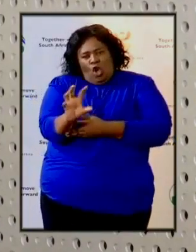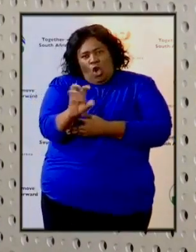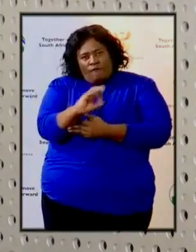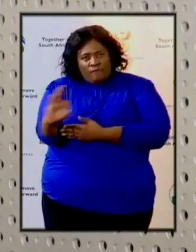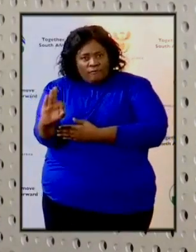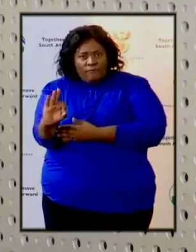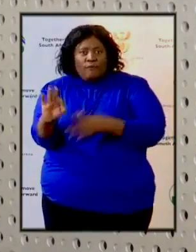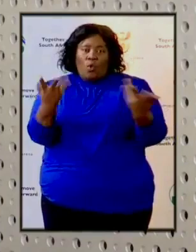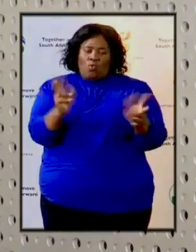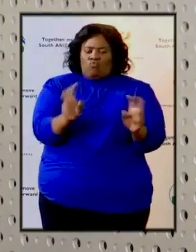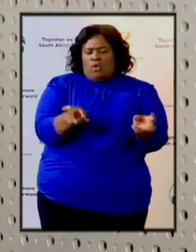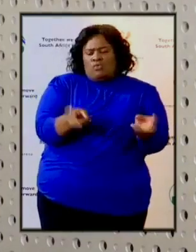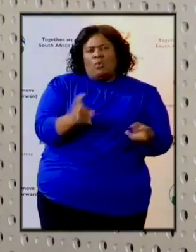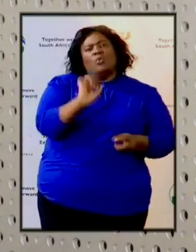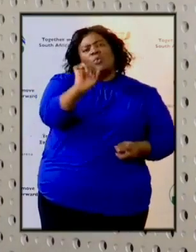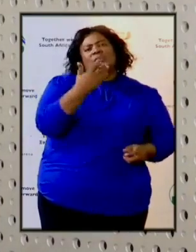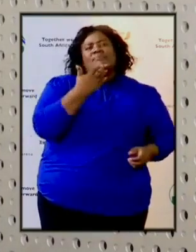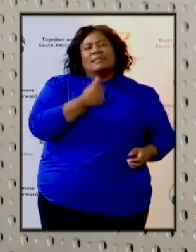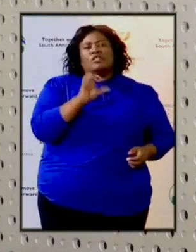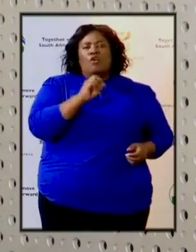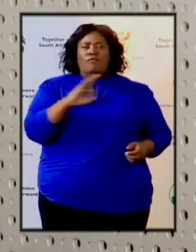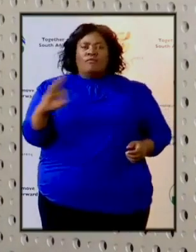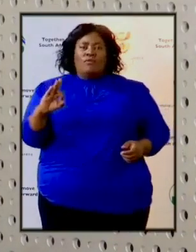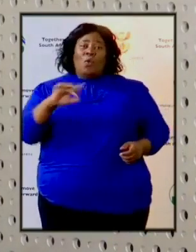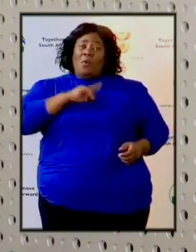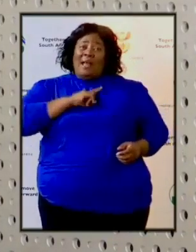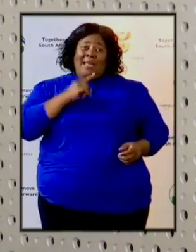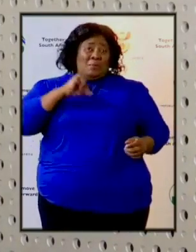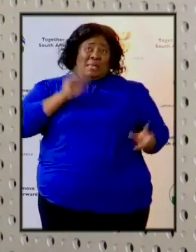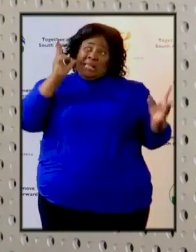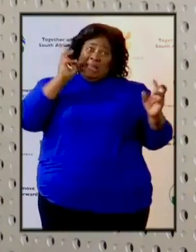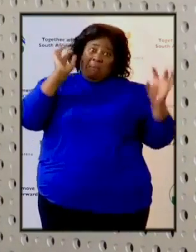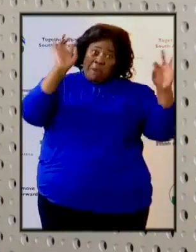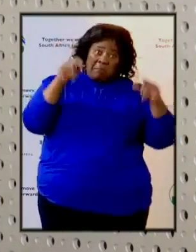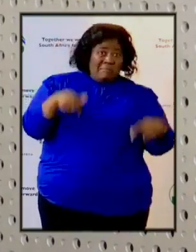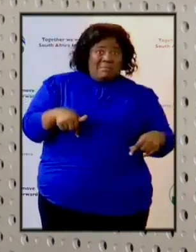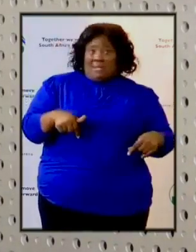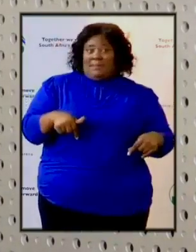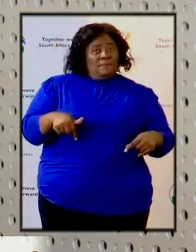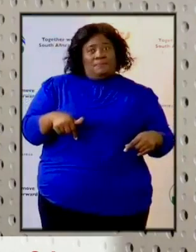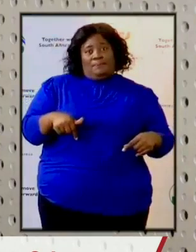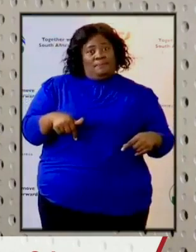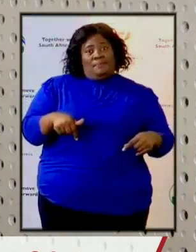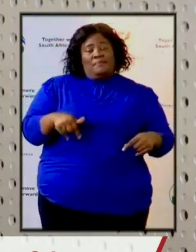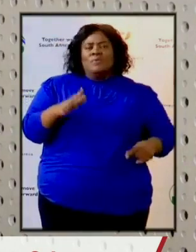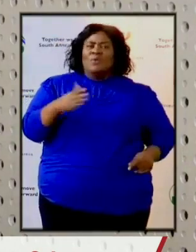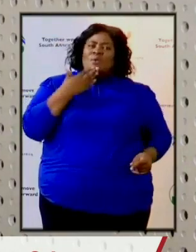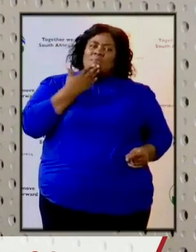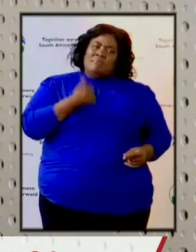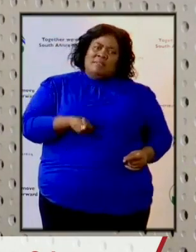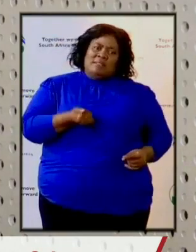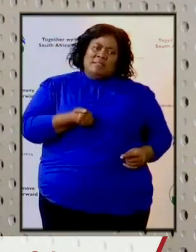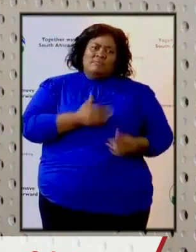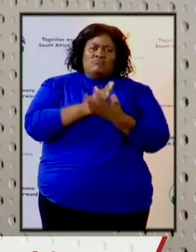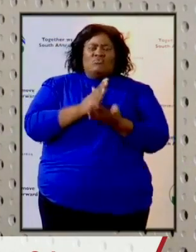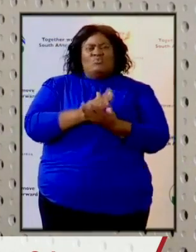radio, because it interferes with the communication system, so we might not hear you